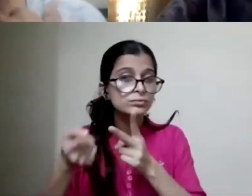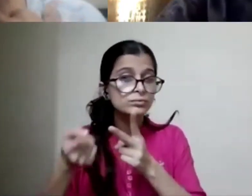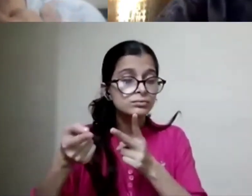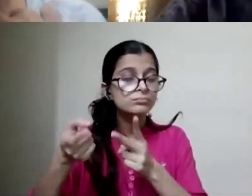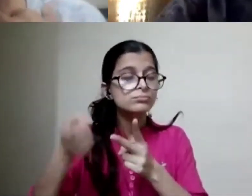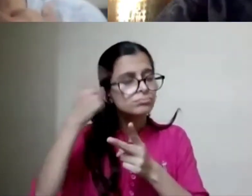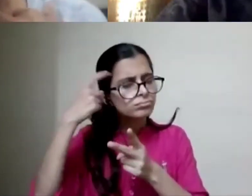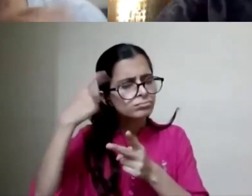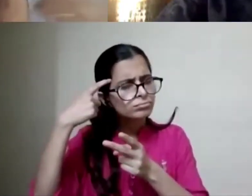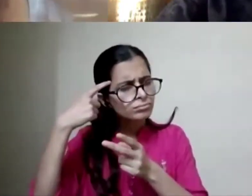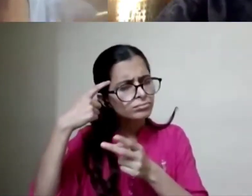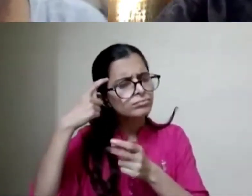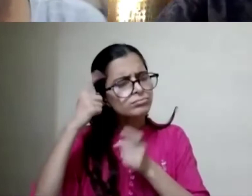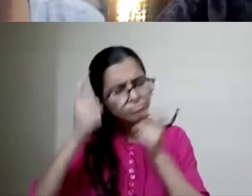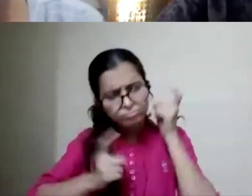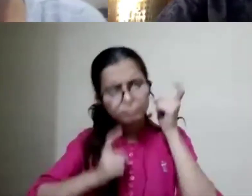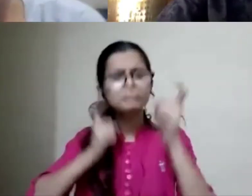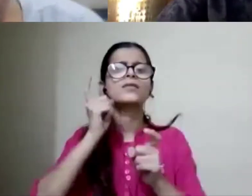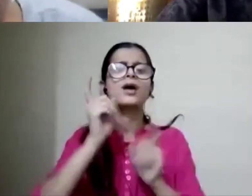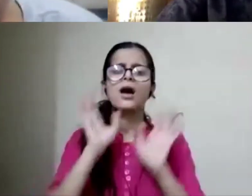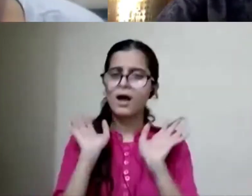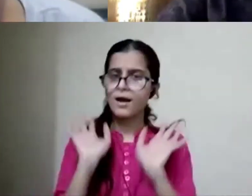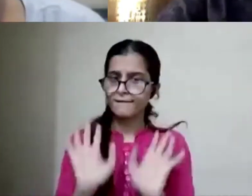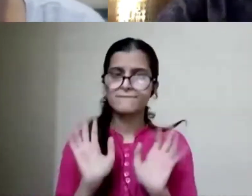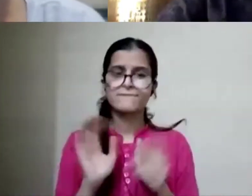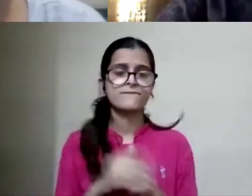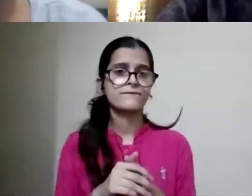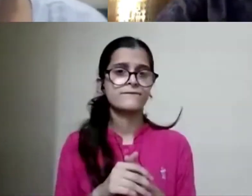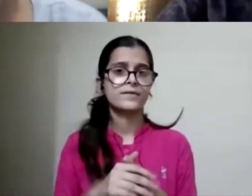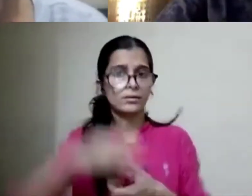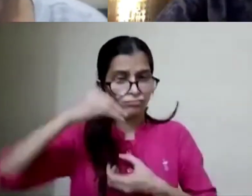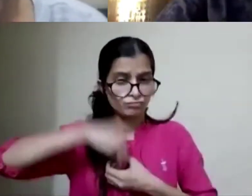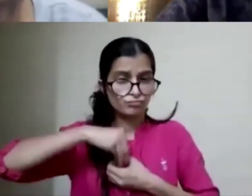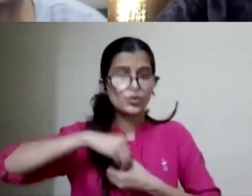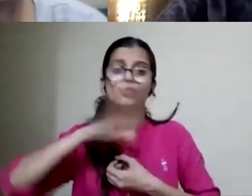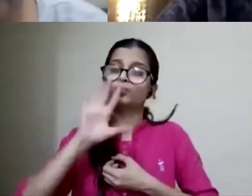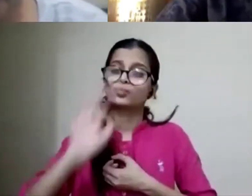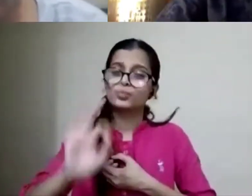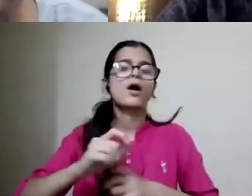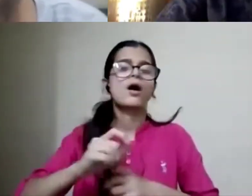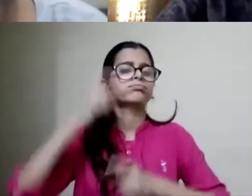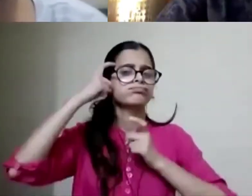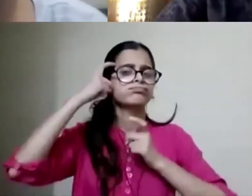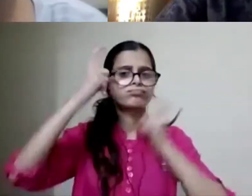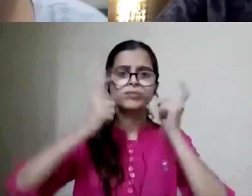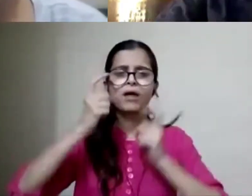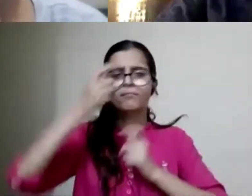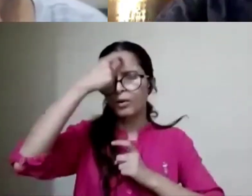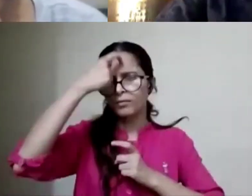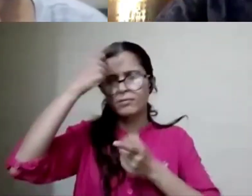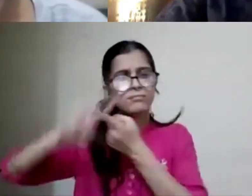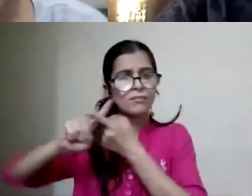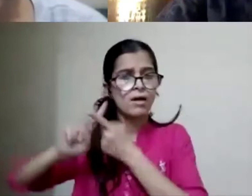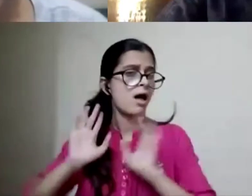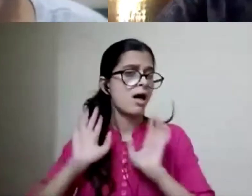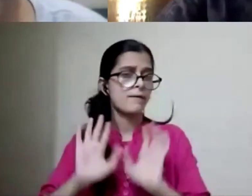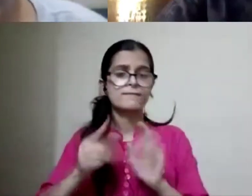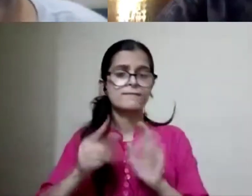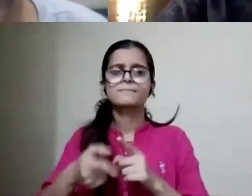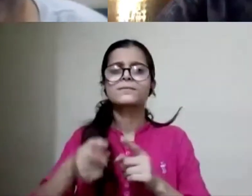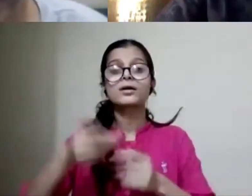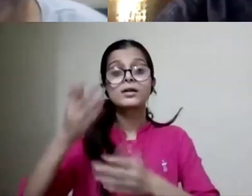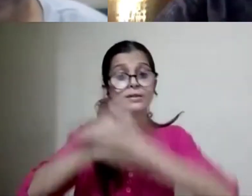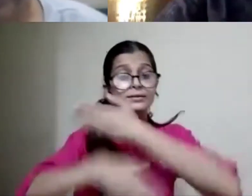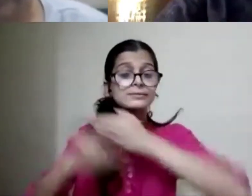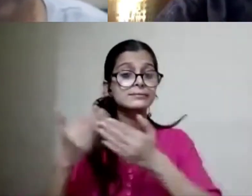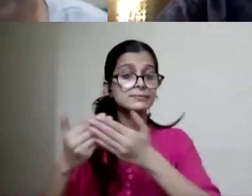head, and which is inherently problematic. But the only thing that I suppose disability studies has somewhere